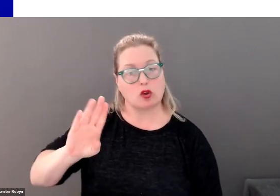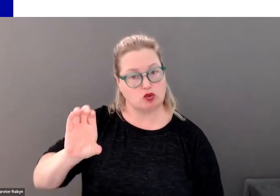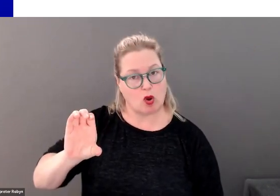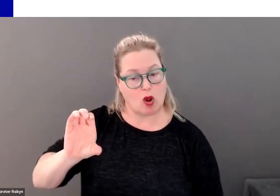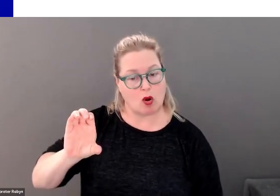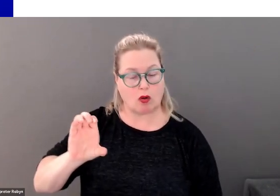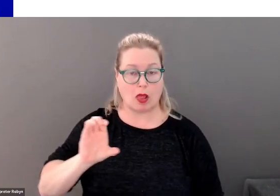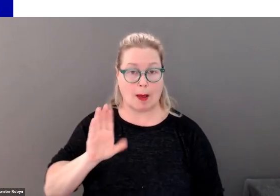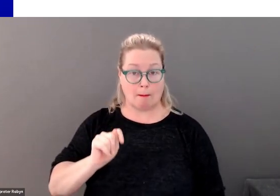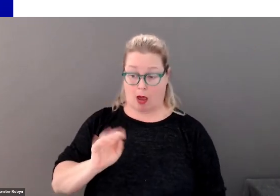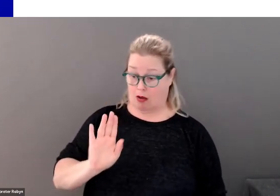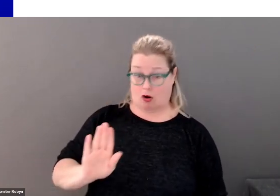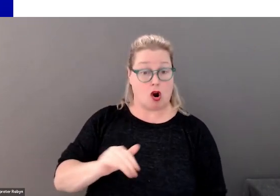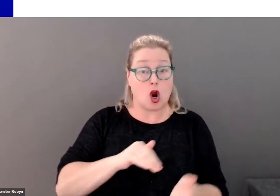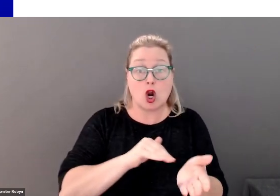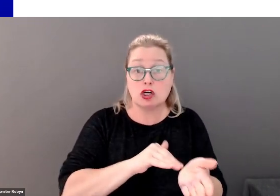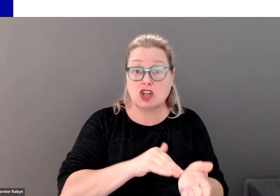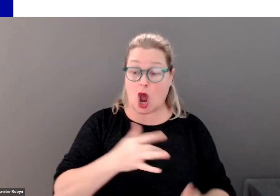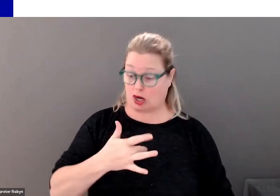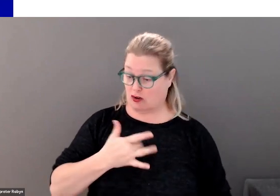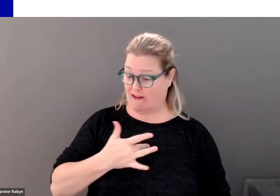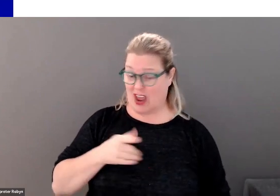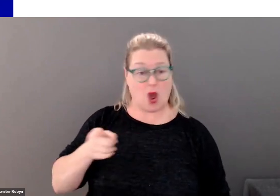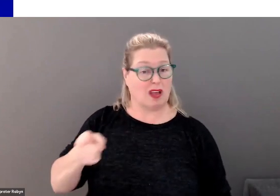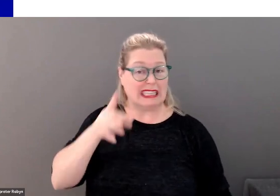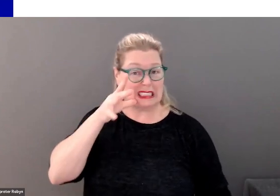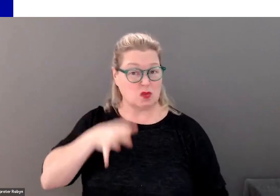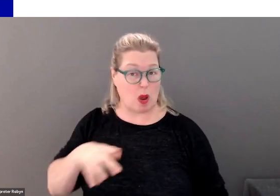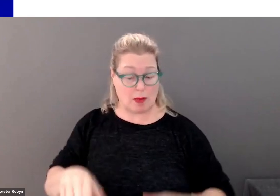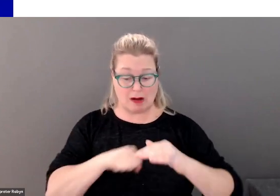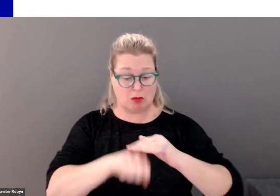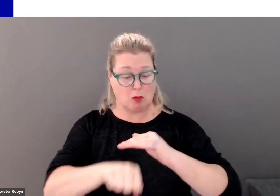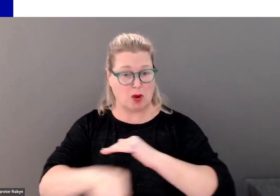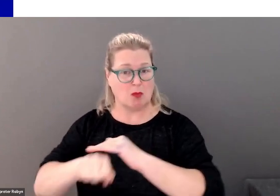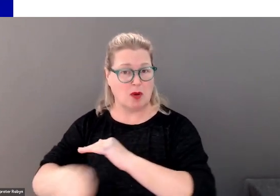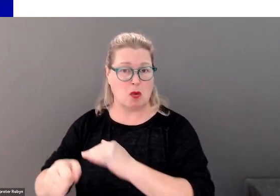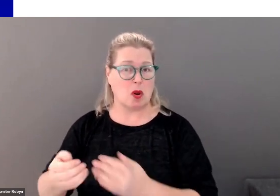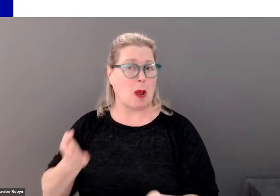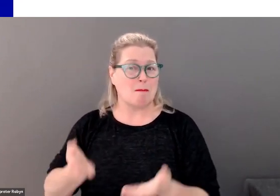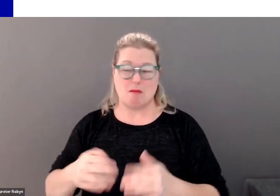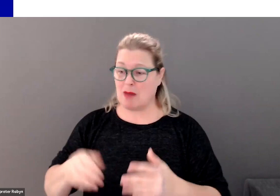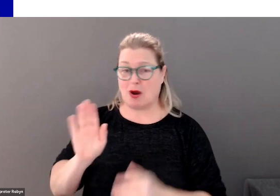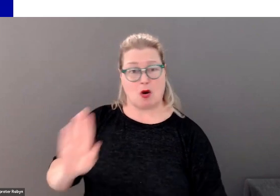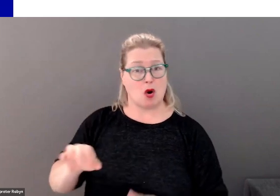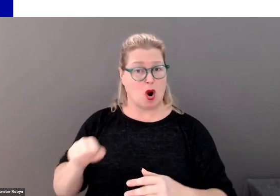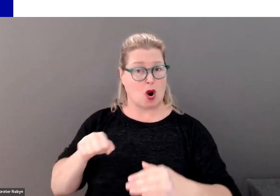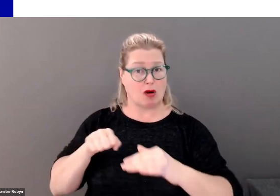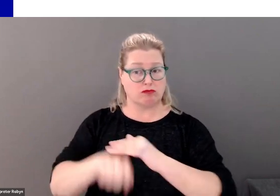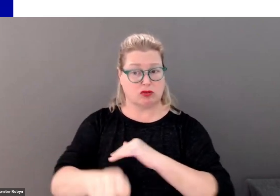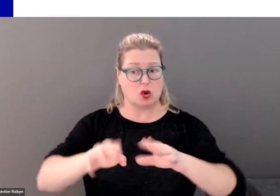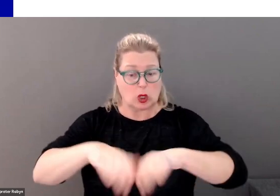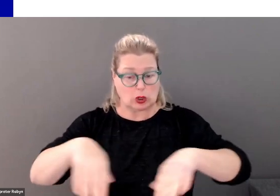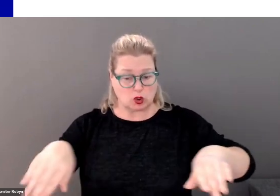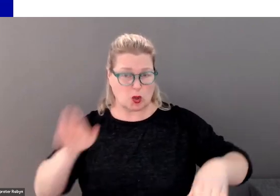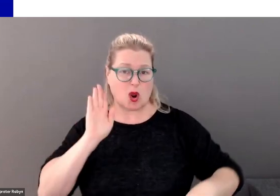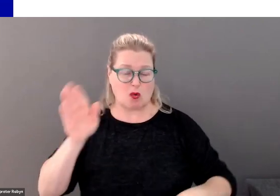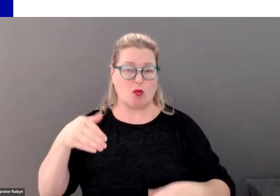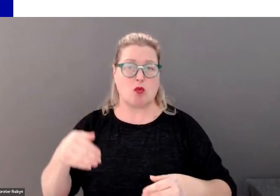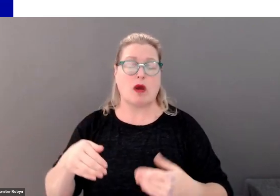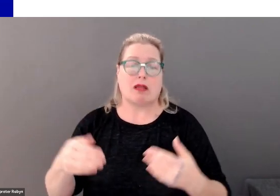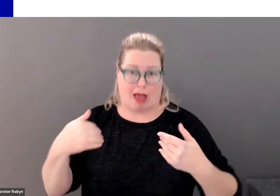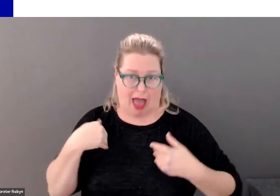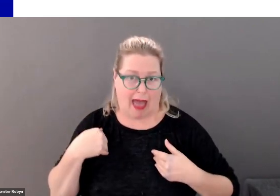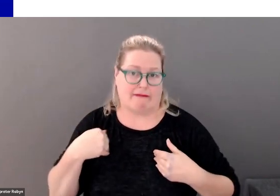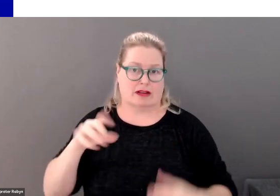from the doctor that any children she may have are likely to have that same disability, the provider offers only surgical sterilization